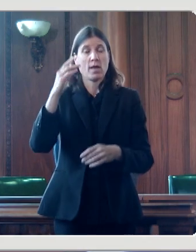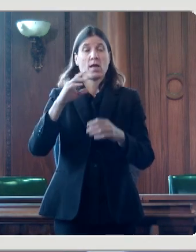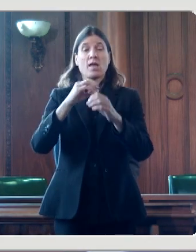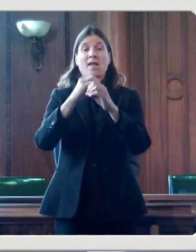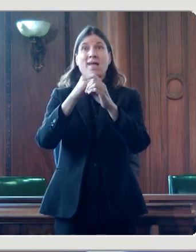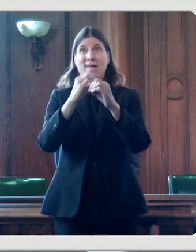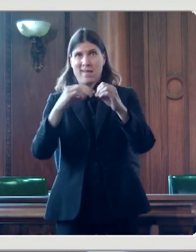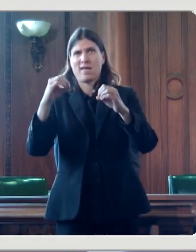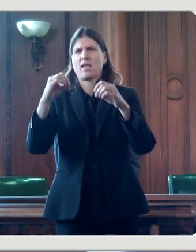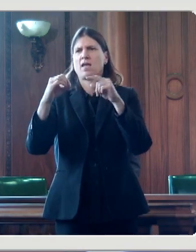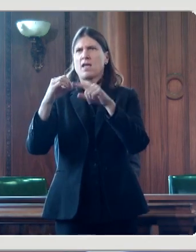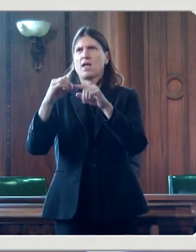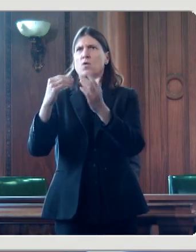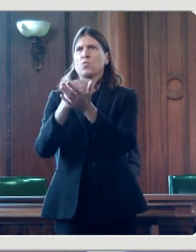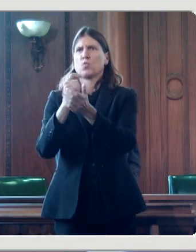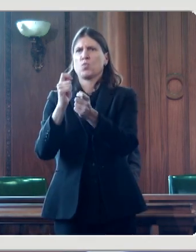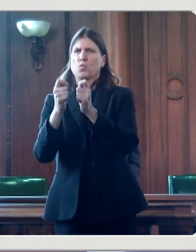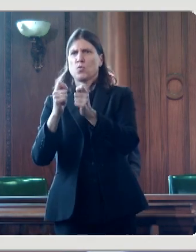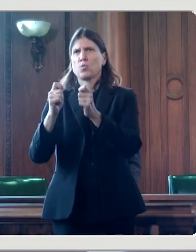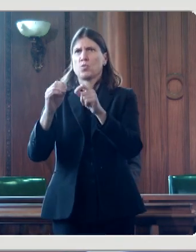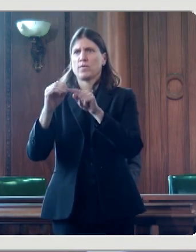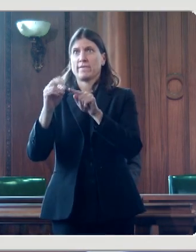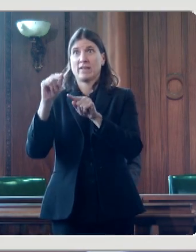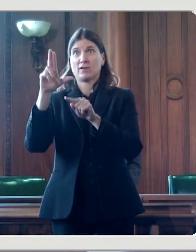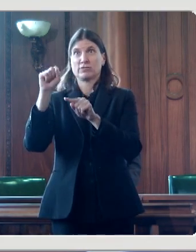all the more important now to follow them.